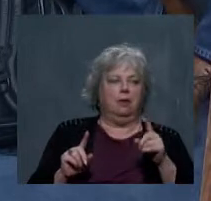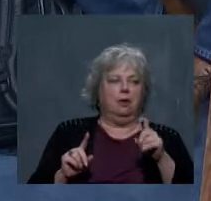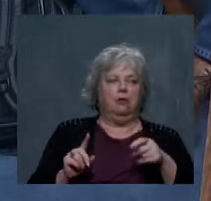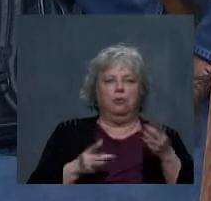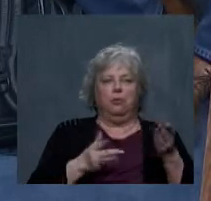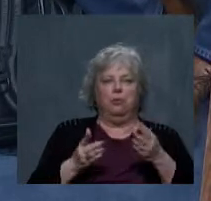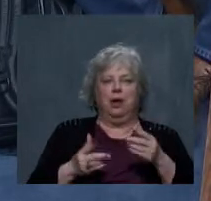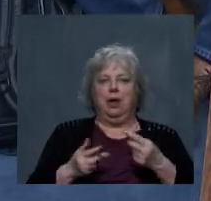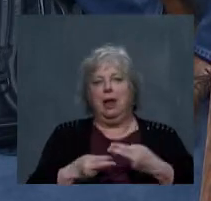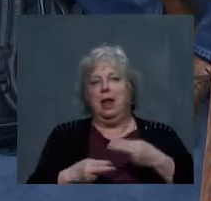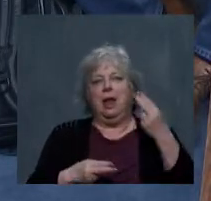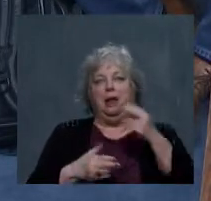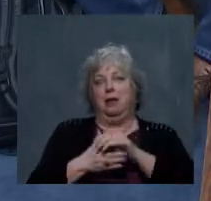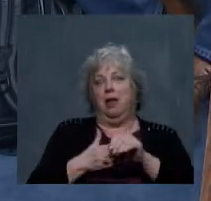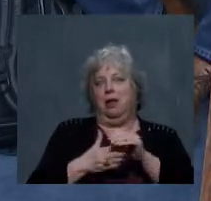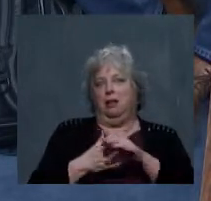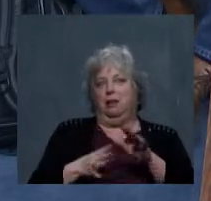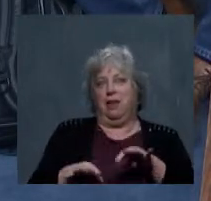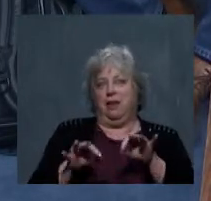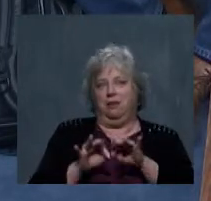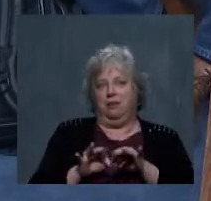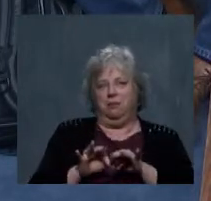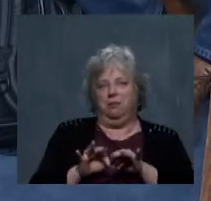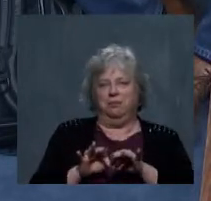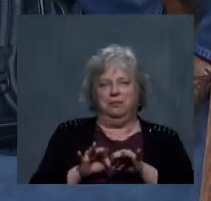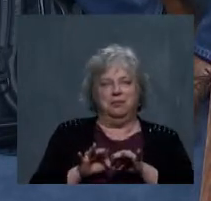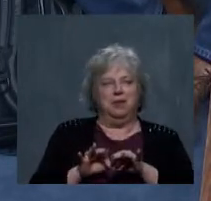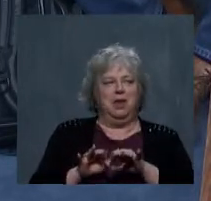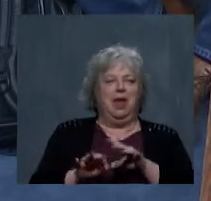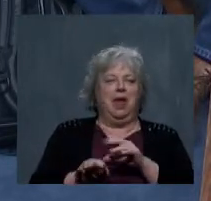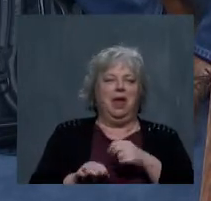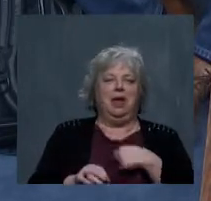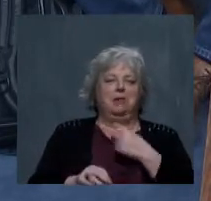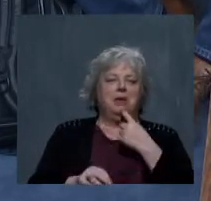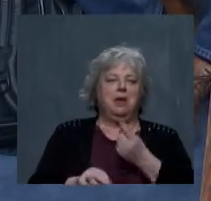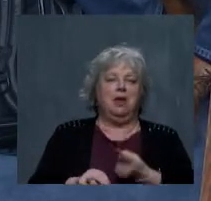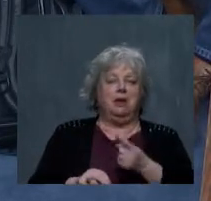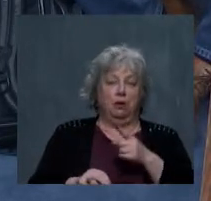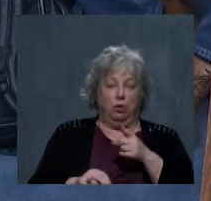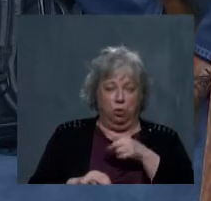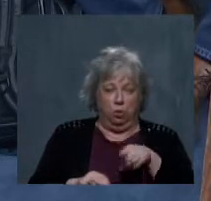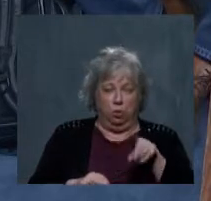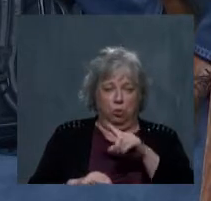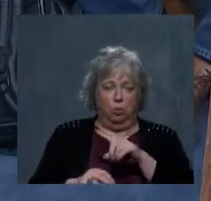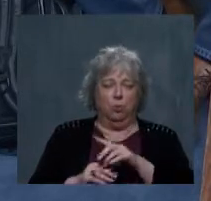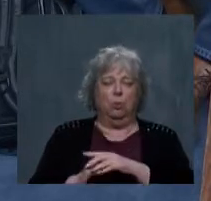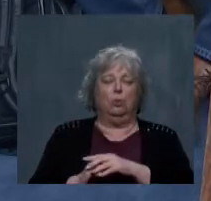bring a higher dollar value. And I'm telling you that